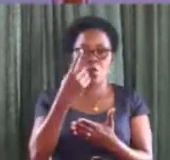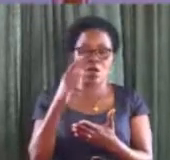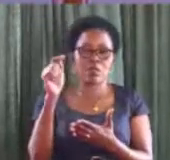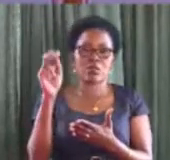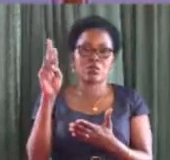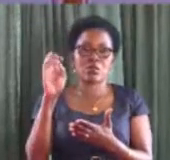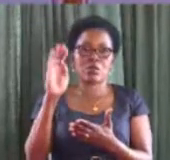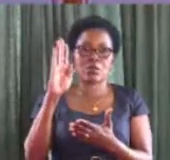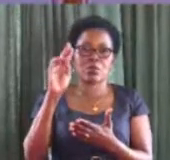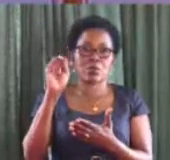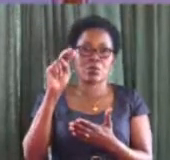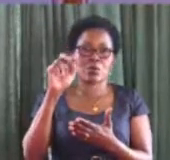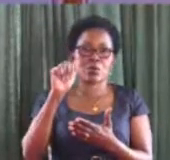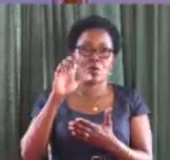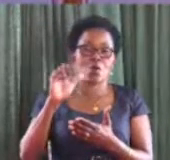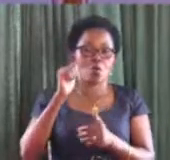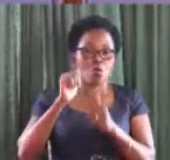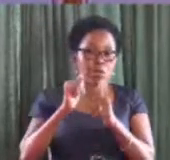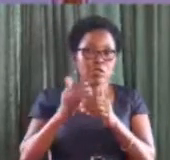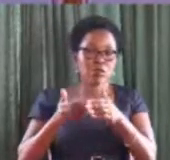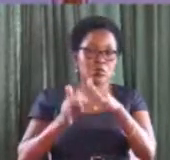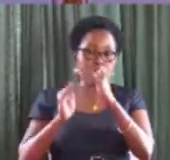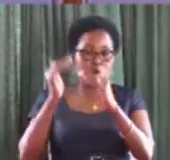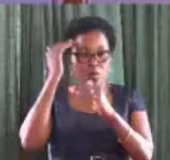it has a jurisdiction over